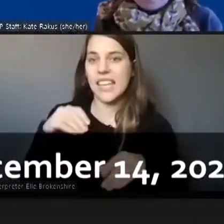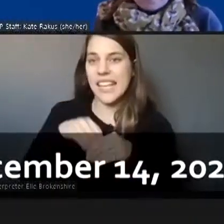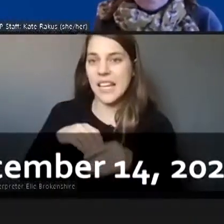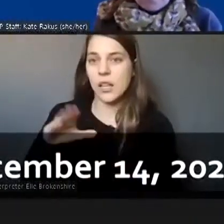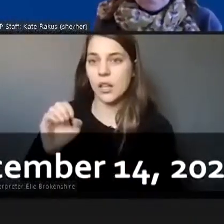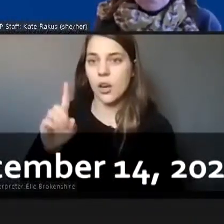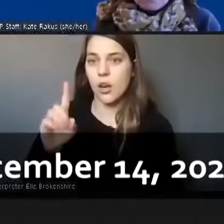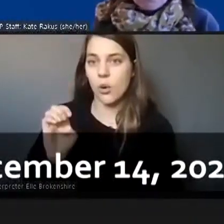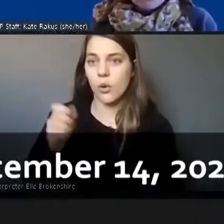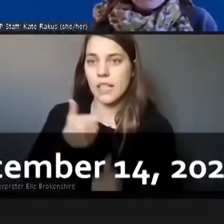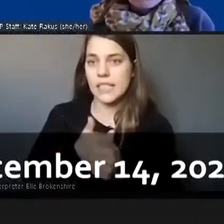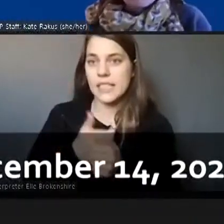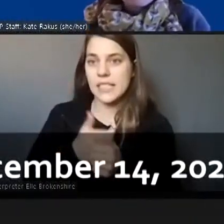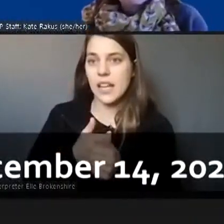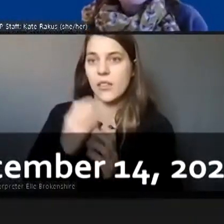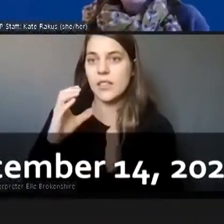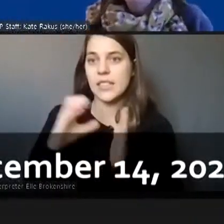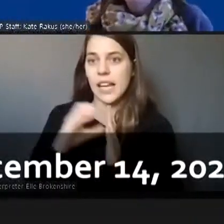in section